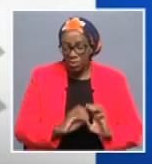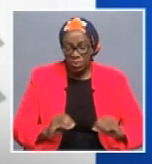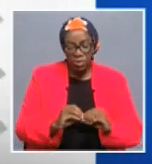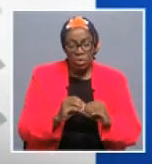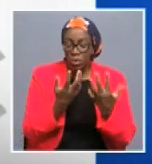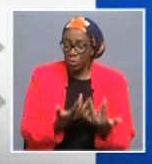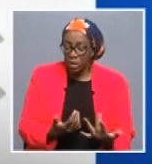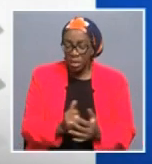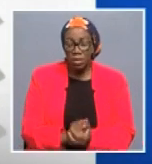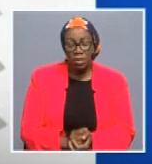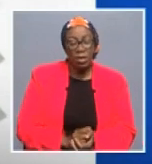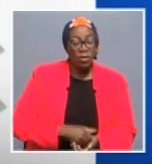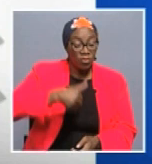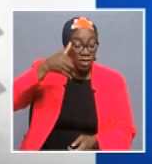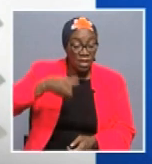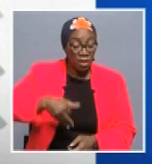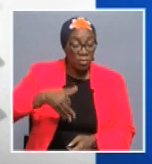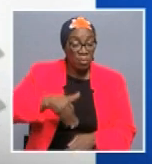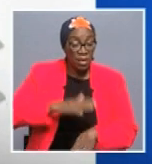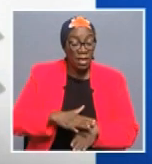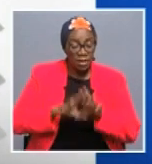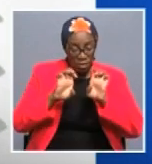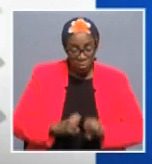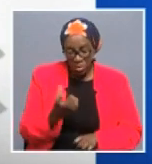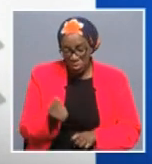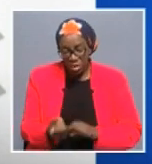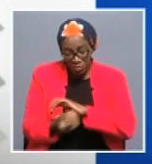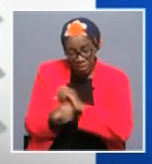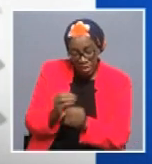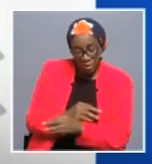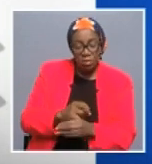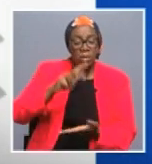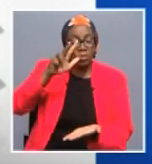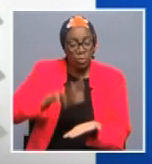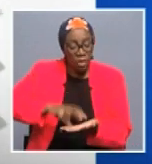an extradition agreement to be in place between the two countries.